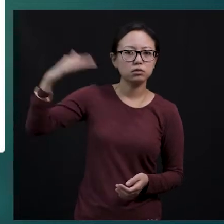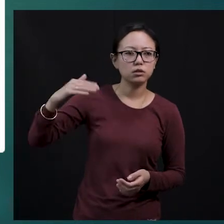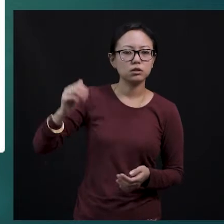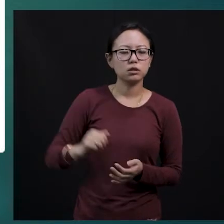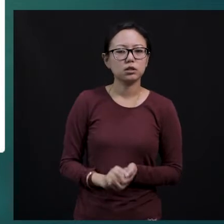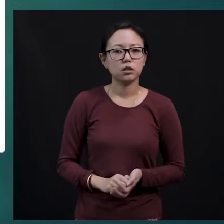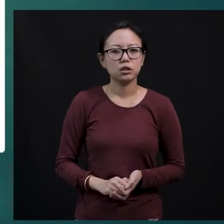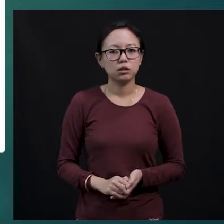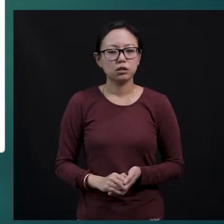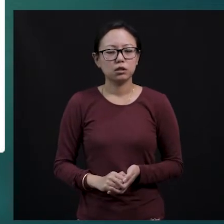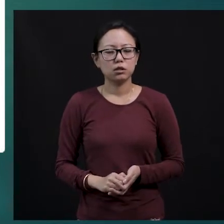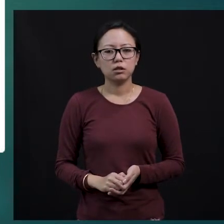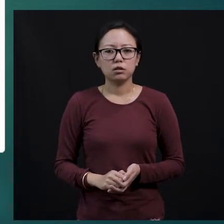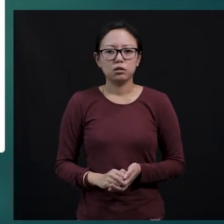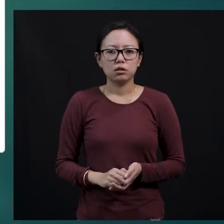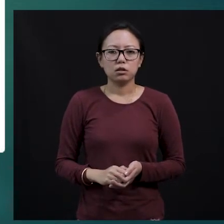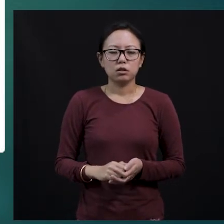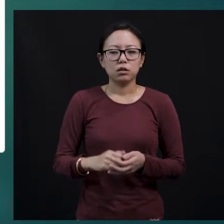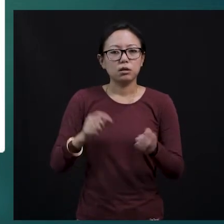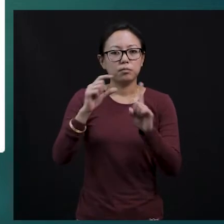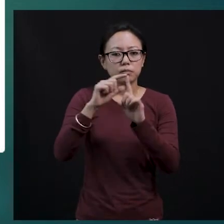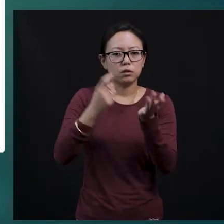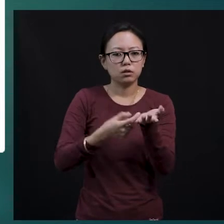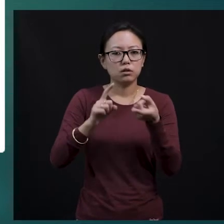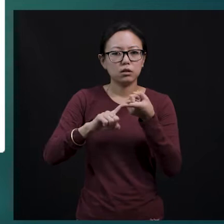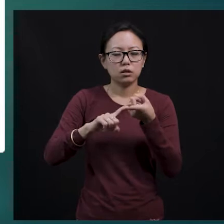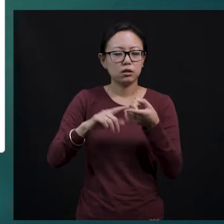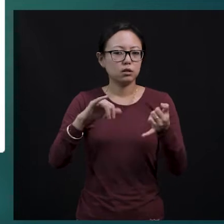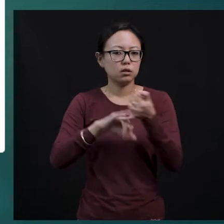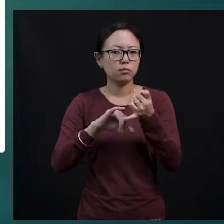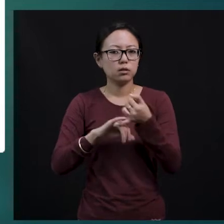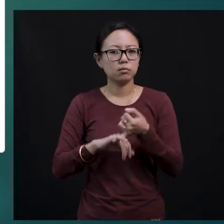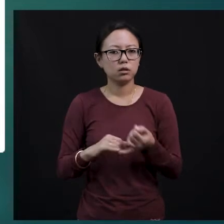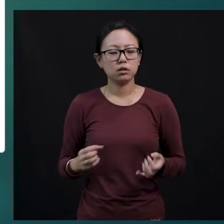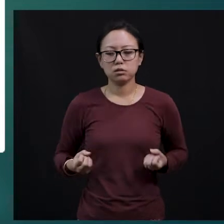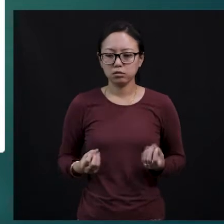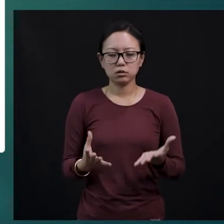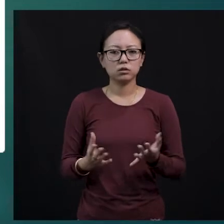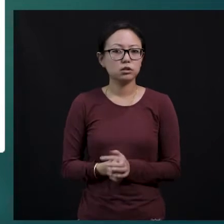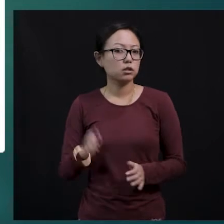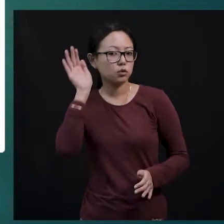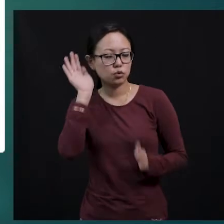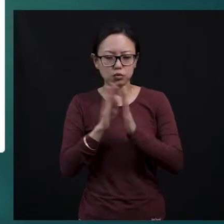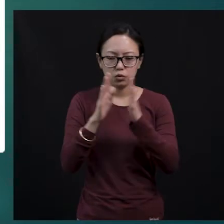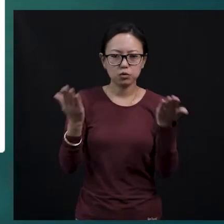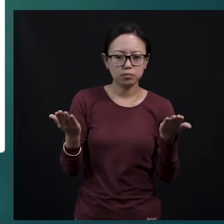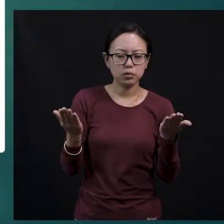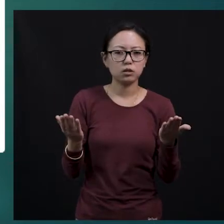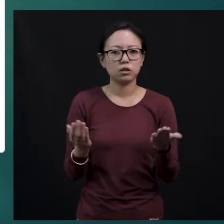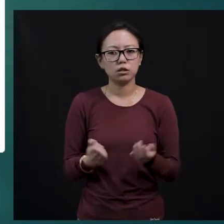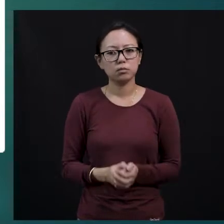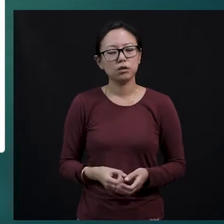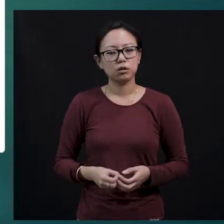being established, and the papers, the education material, everything was printed and given to the